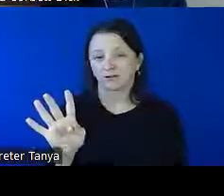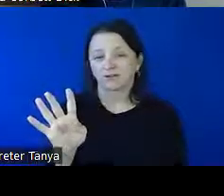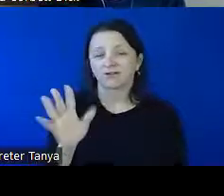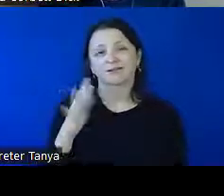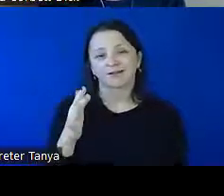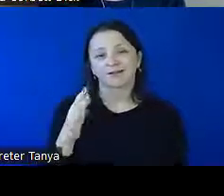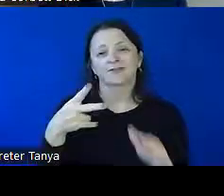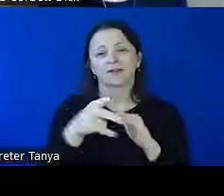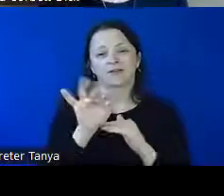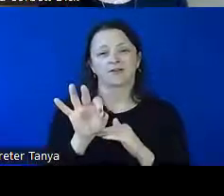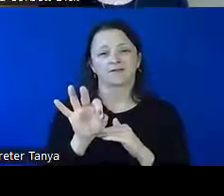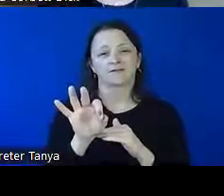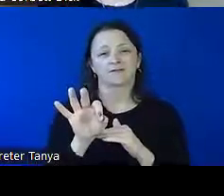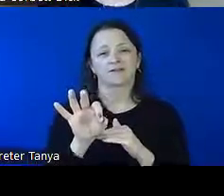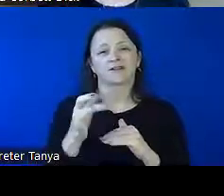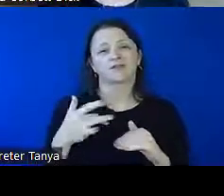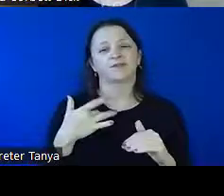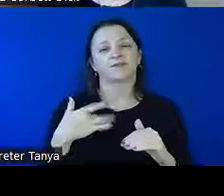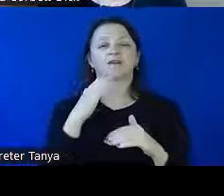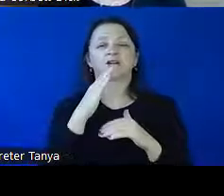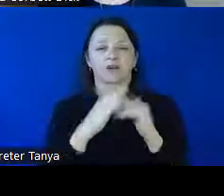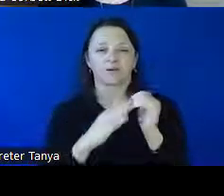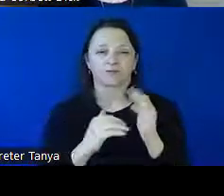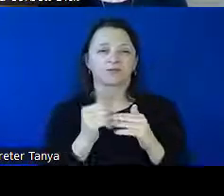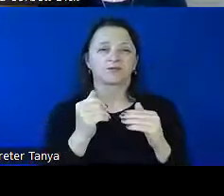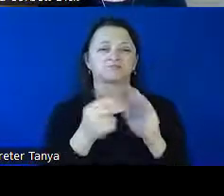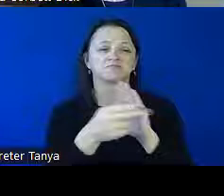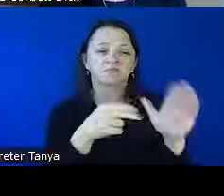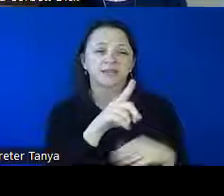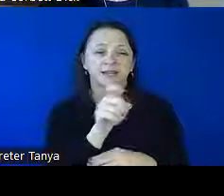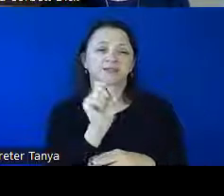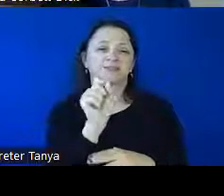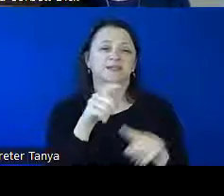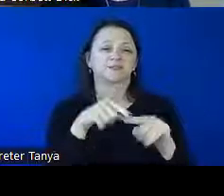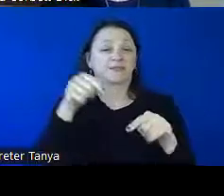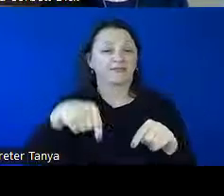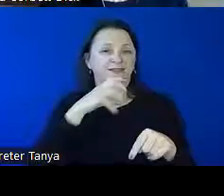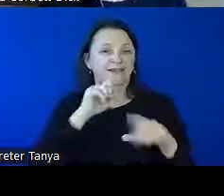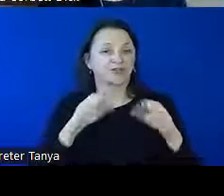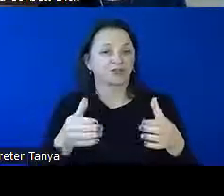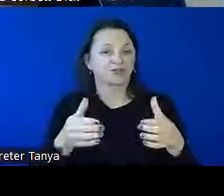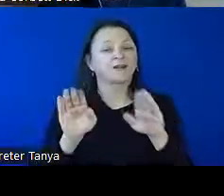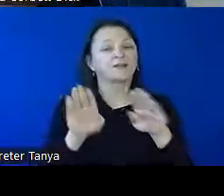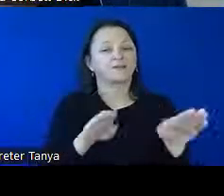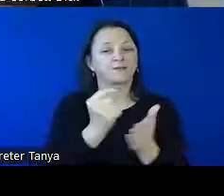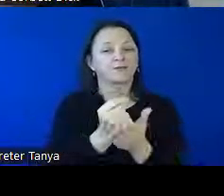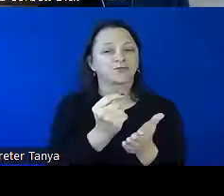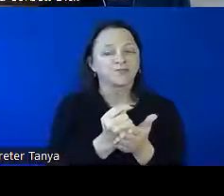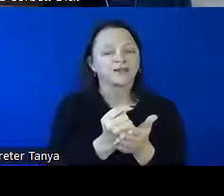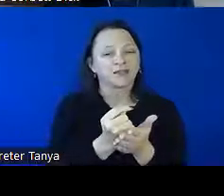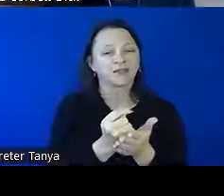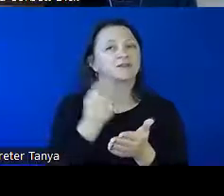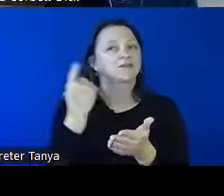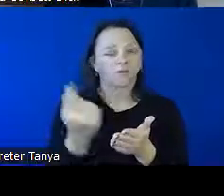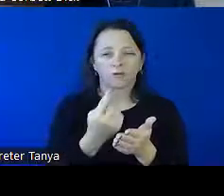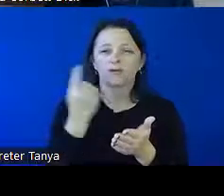the cutoff where we feel more comfortable giving the diagnosis. But in this age group, behavioral treatment is